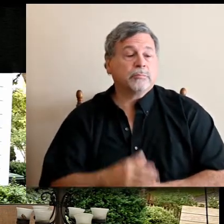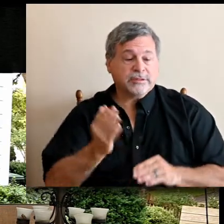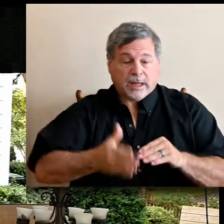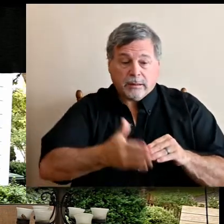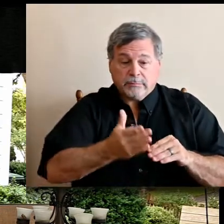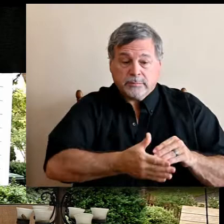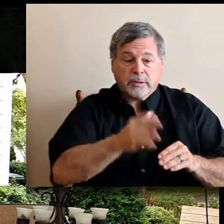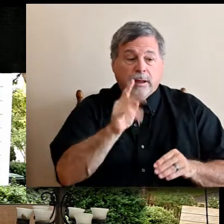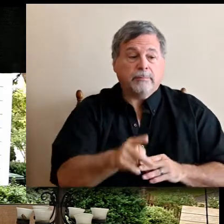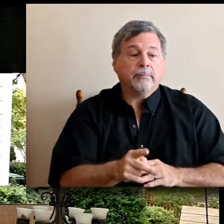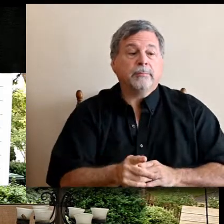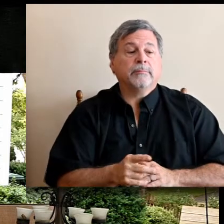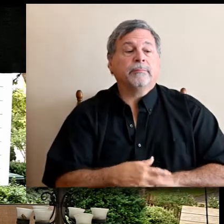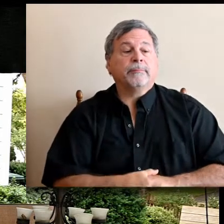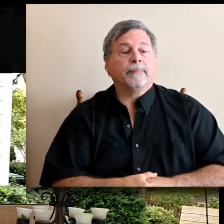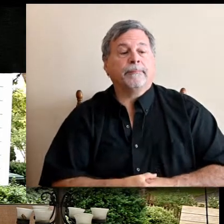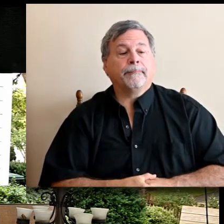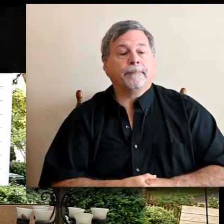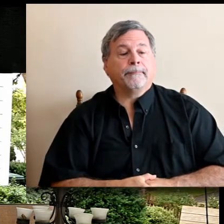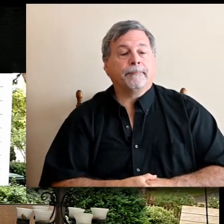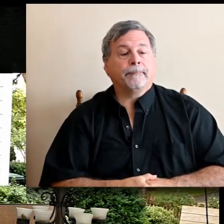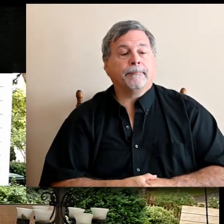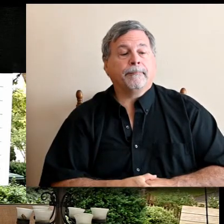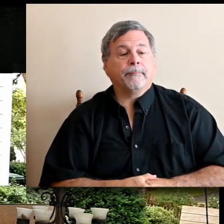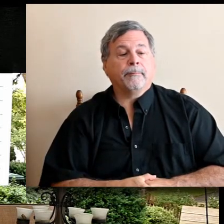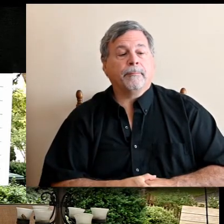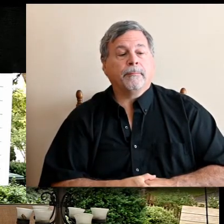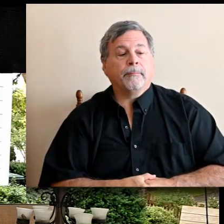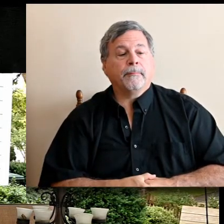we chopped all this up.